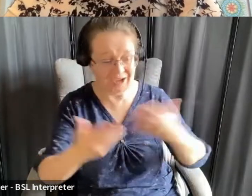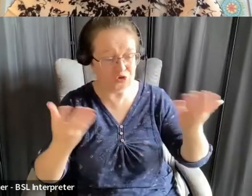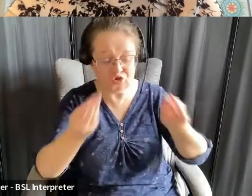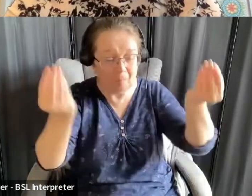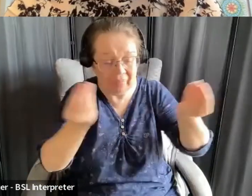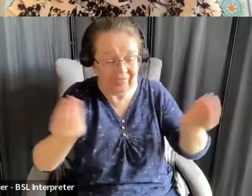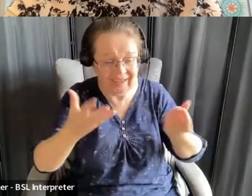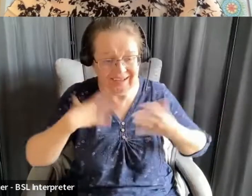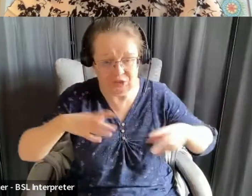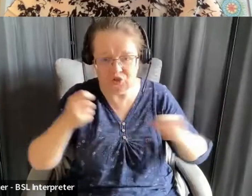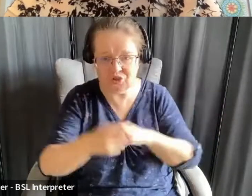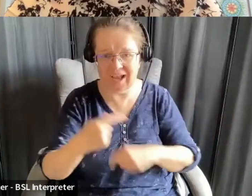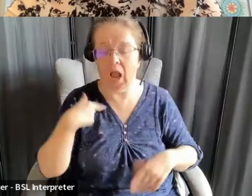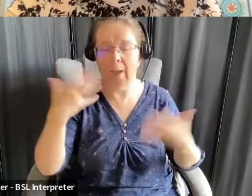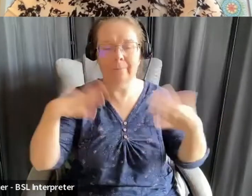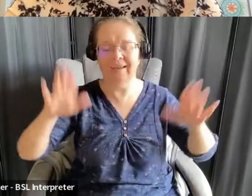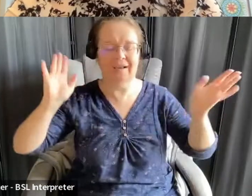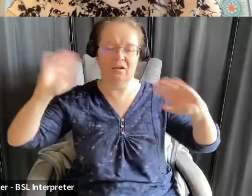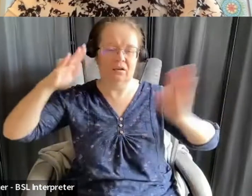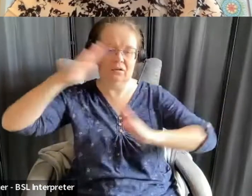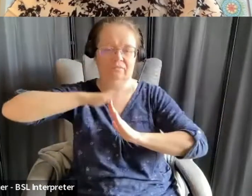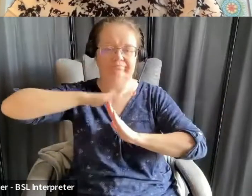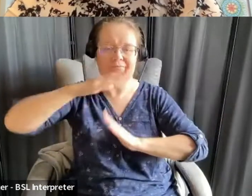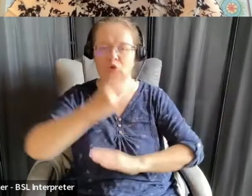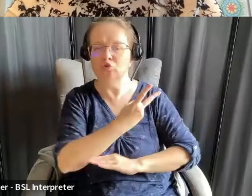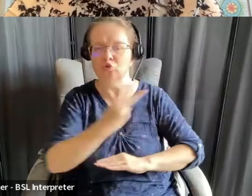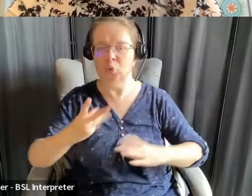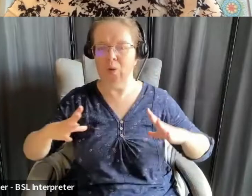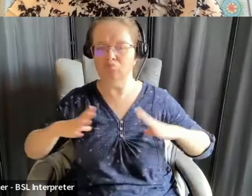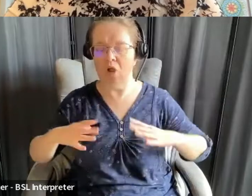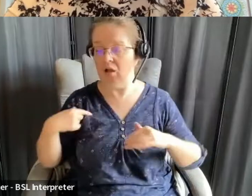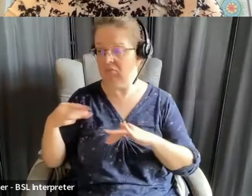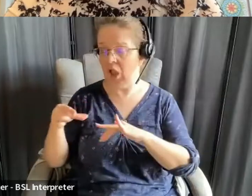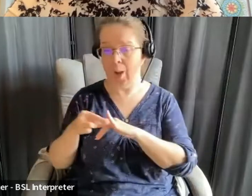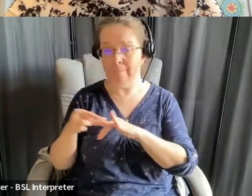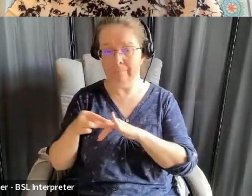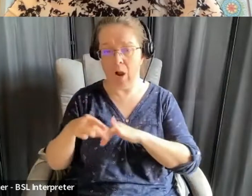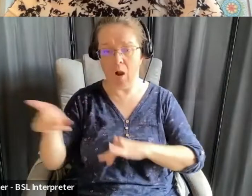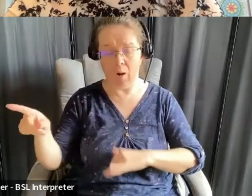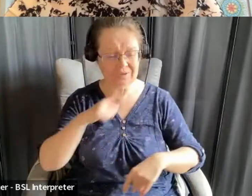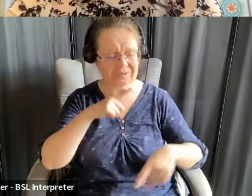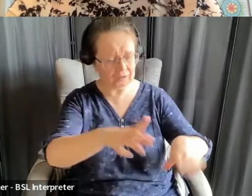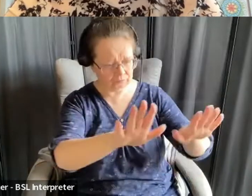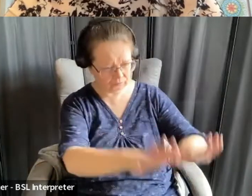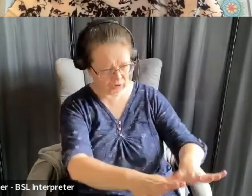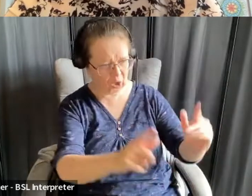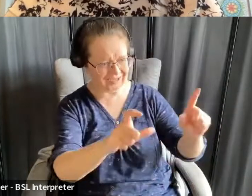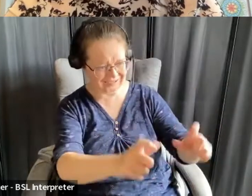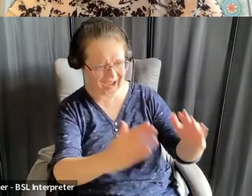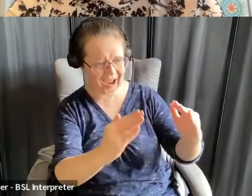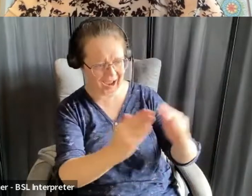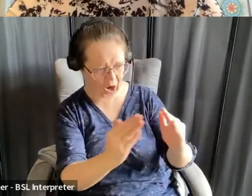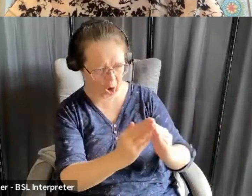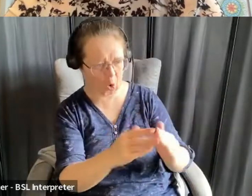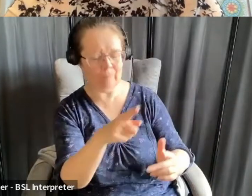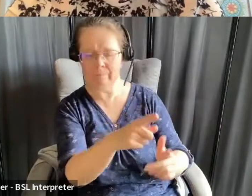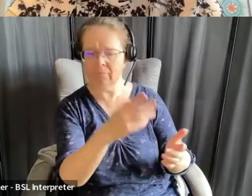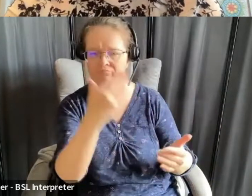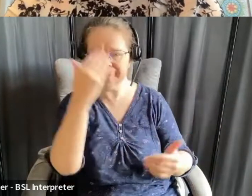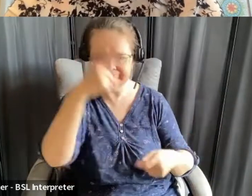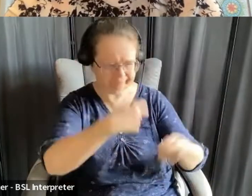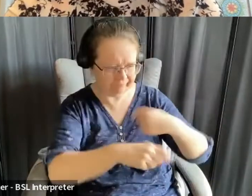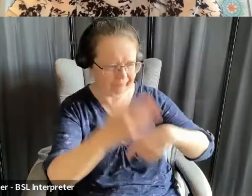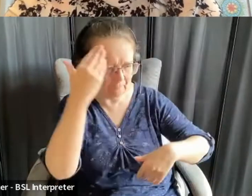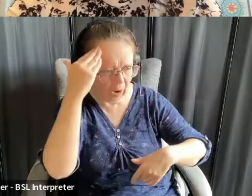took literally a 2-week break, and my husband said to me, right, be a mum now, just be a home, stay at home wife type jobby and look